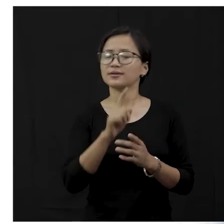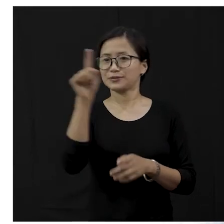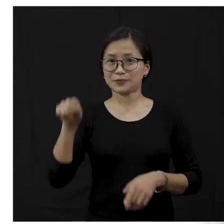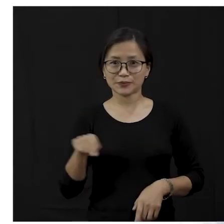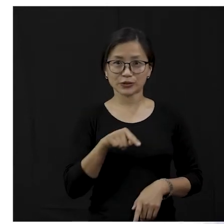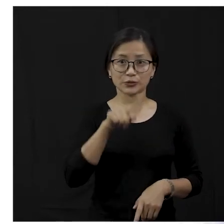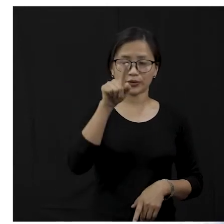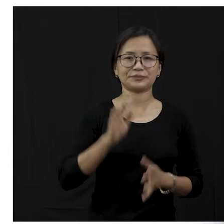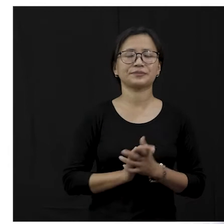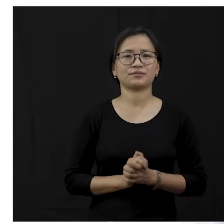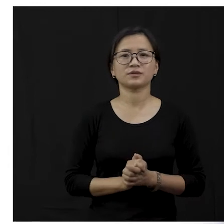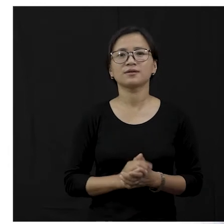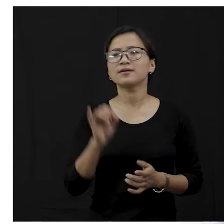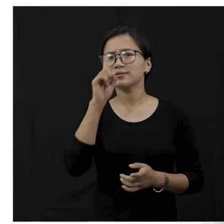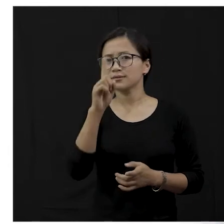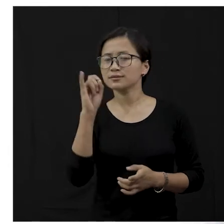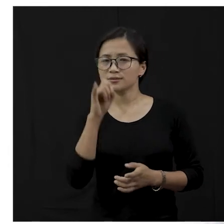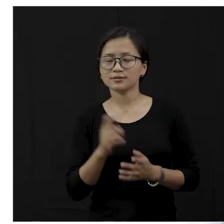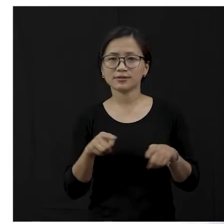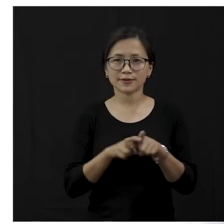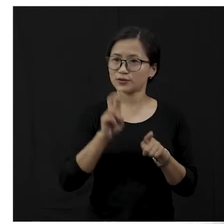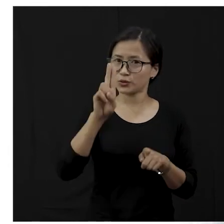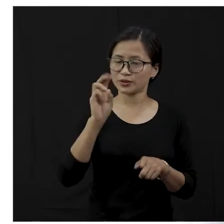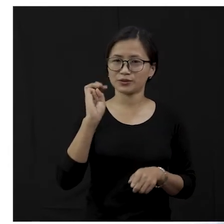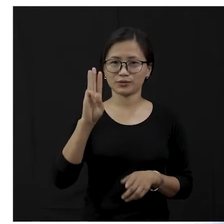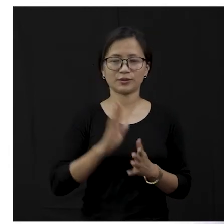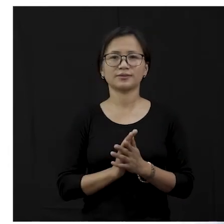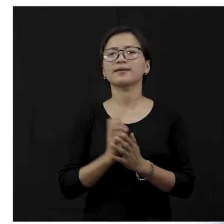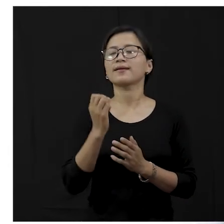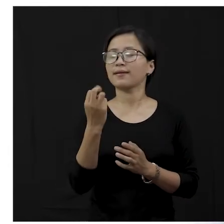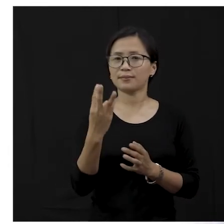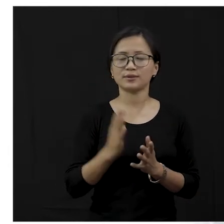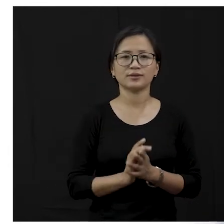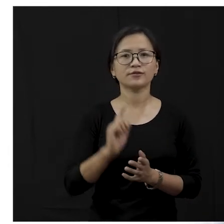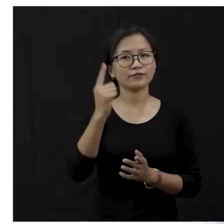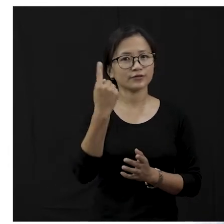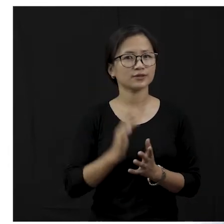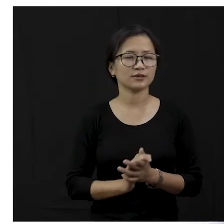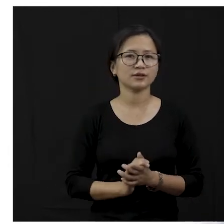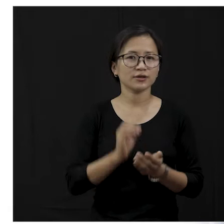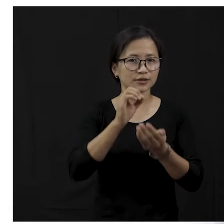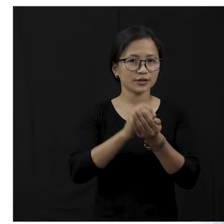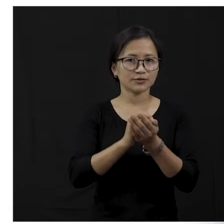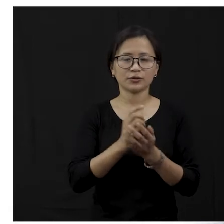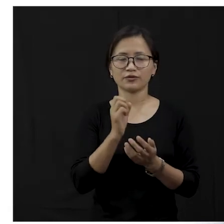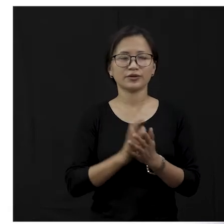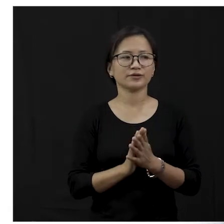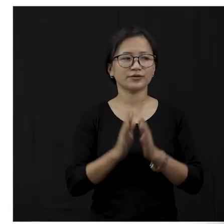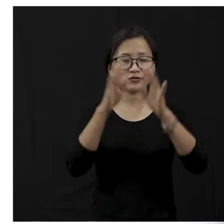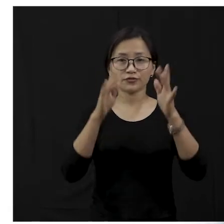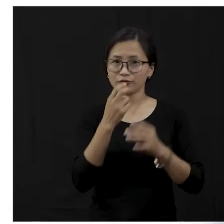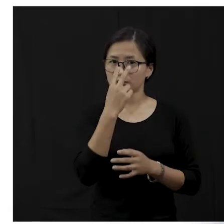Okay? 16 and 23 by using a number square. For that, first you keep your finger